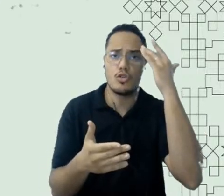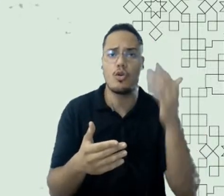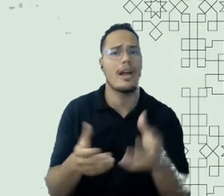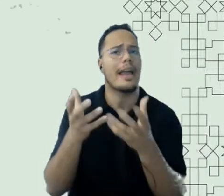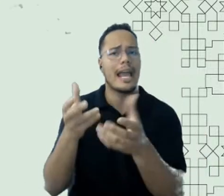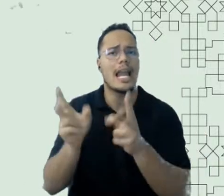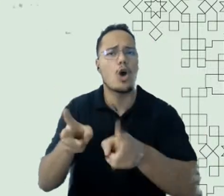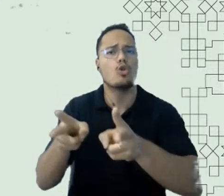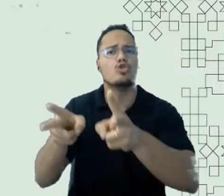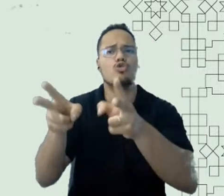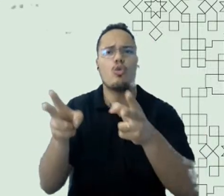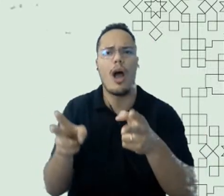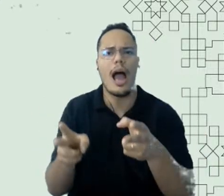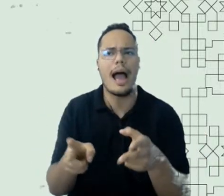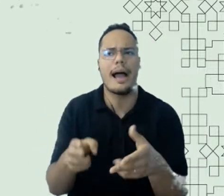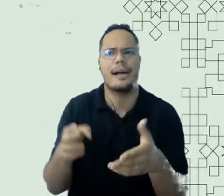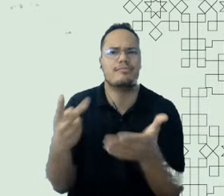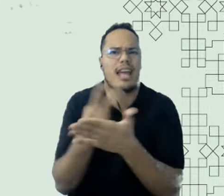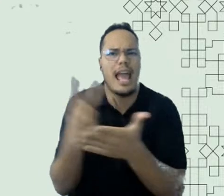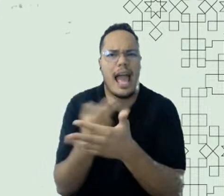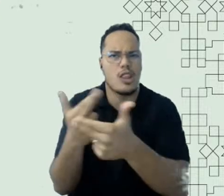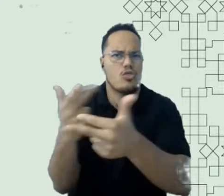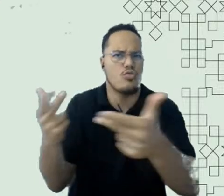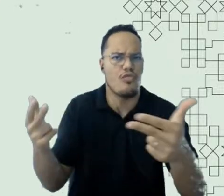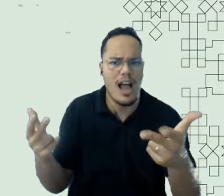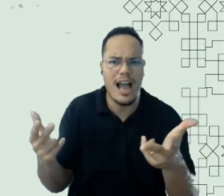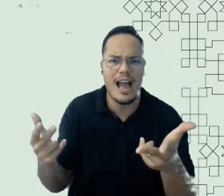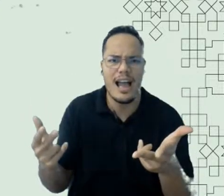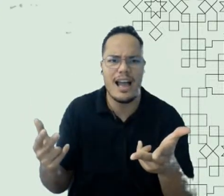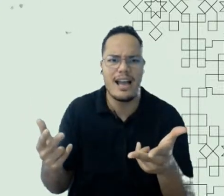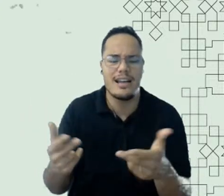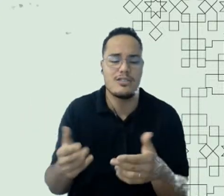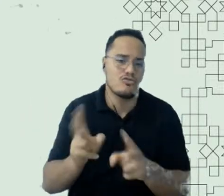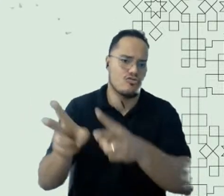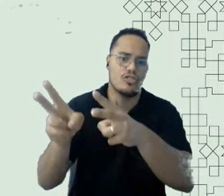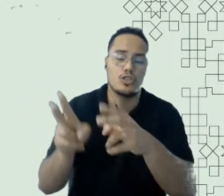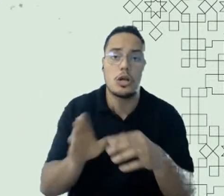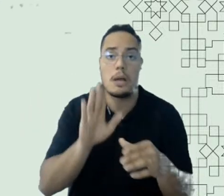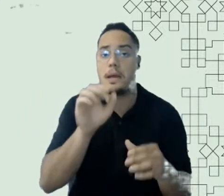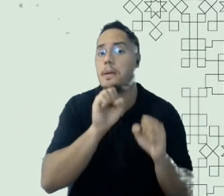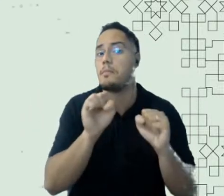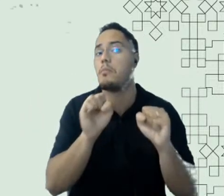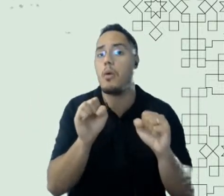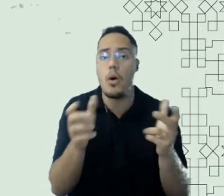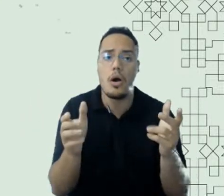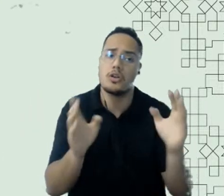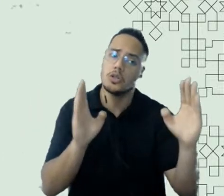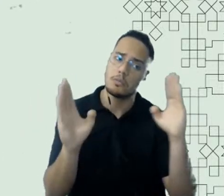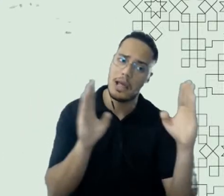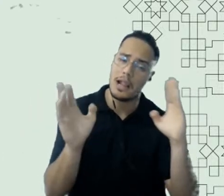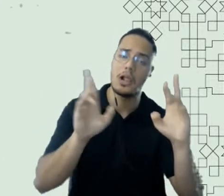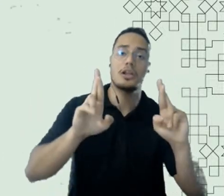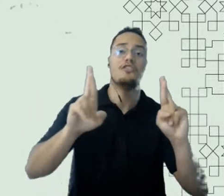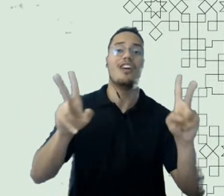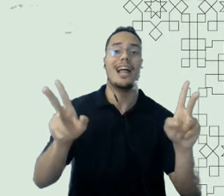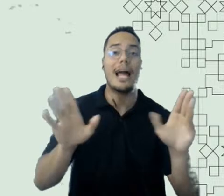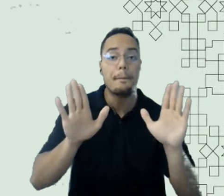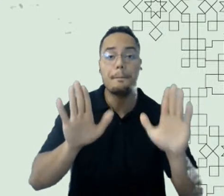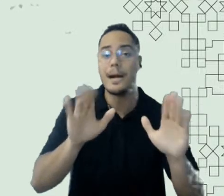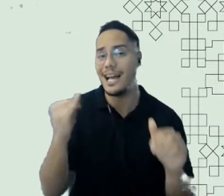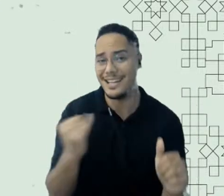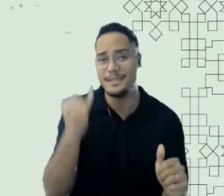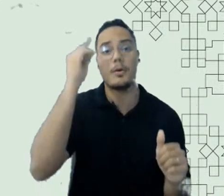different period, but it was really, I think it still informed what happened almost 20 years afterward.